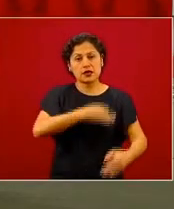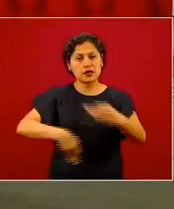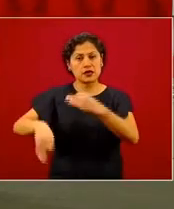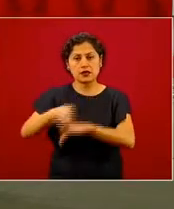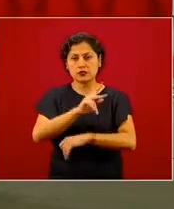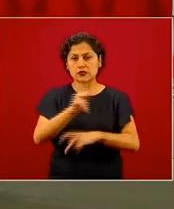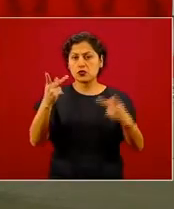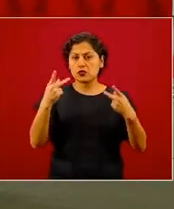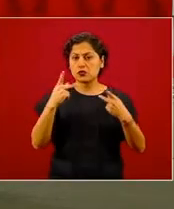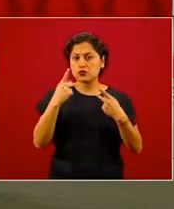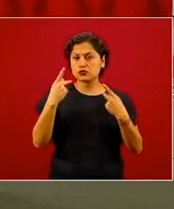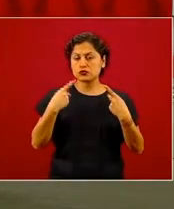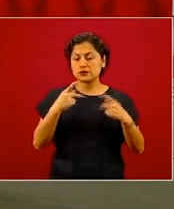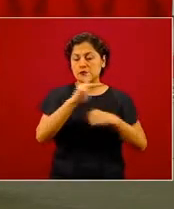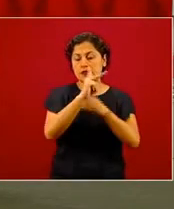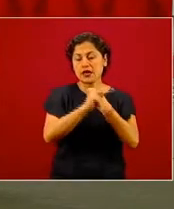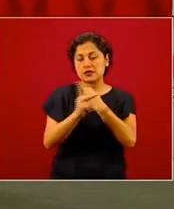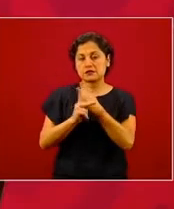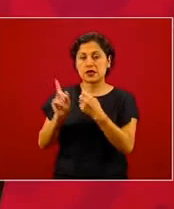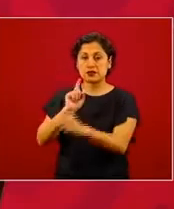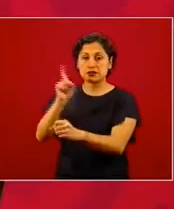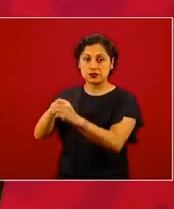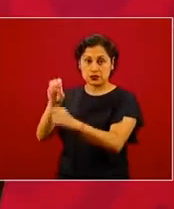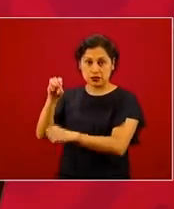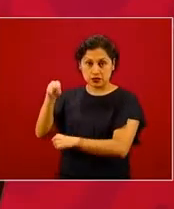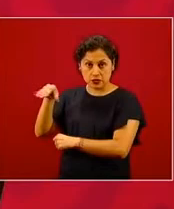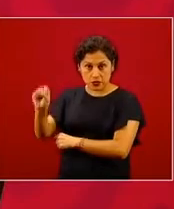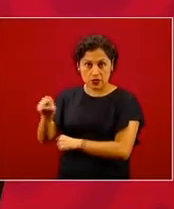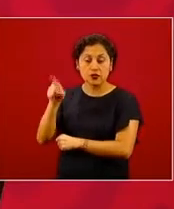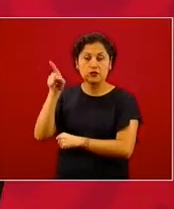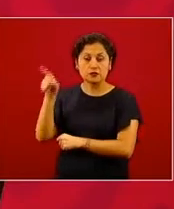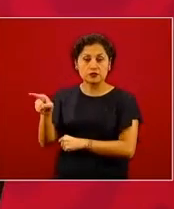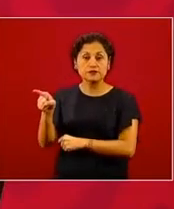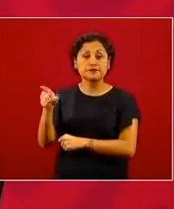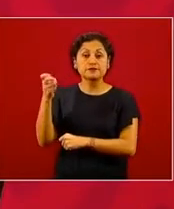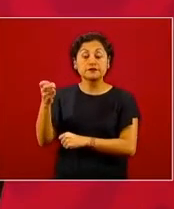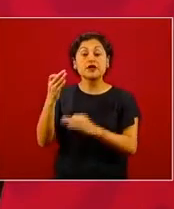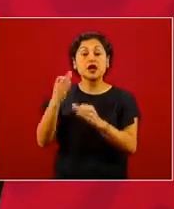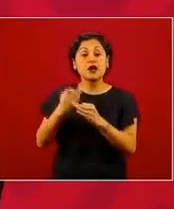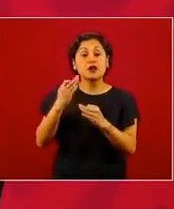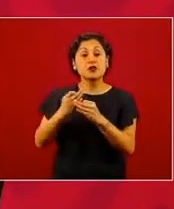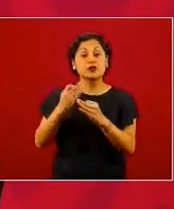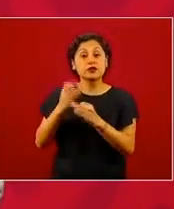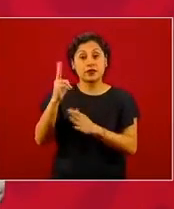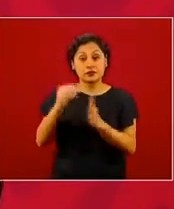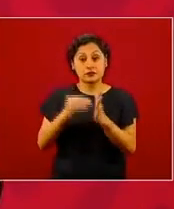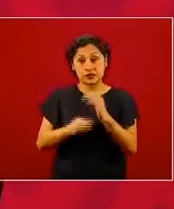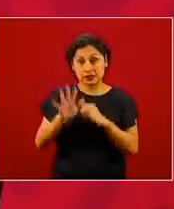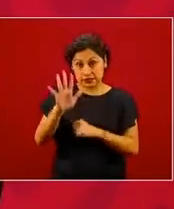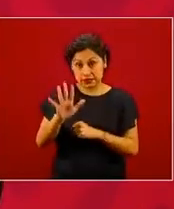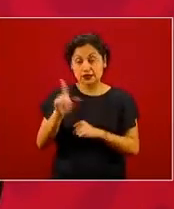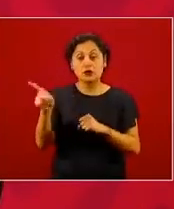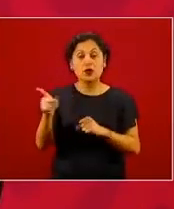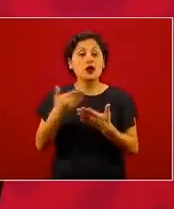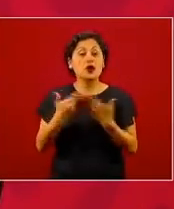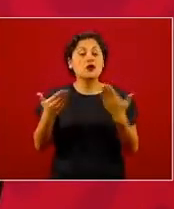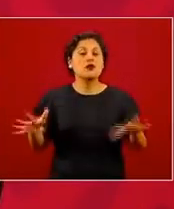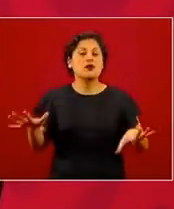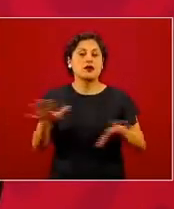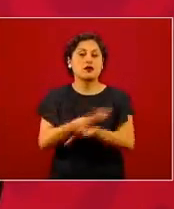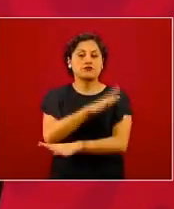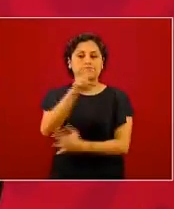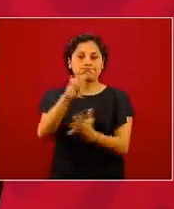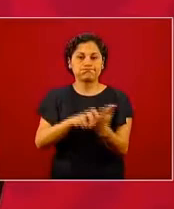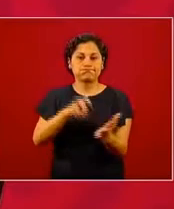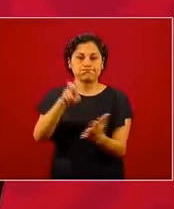the WHO. And in the 2005 version, which is what is in force right now, there were quite substantial